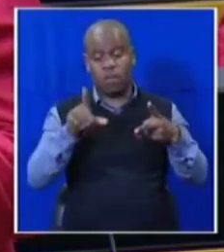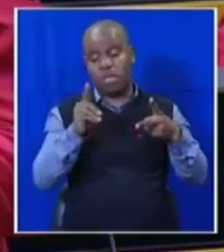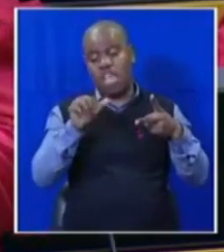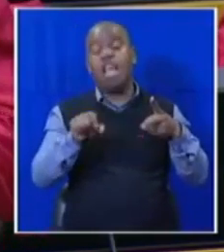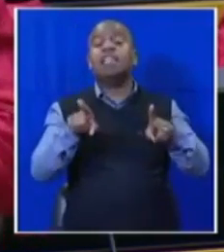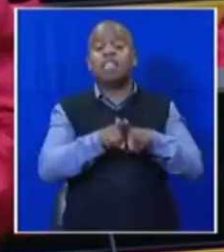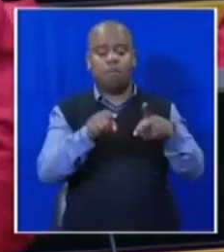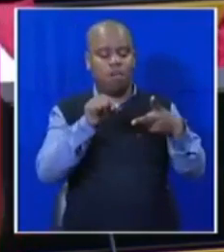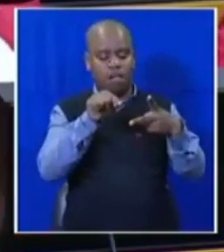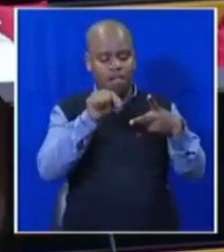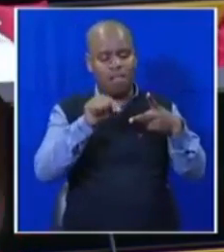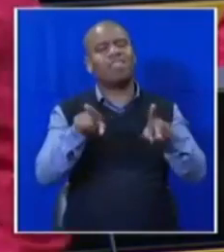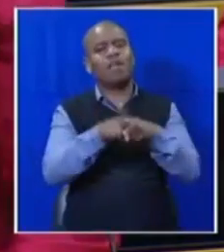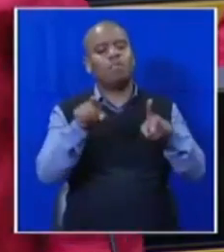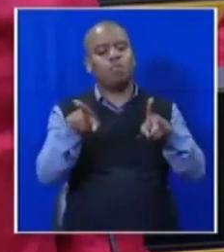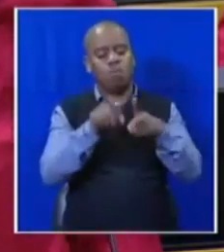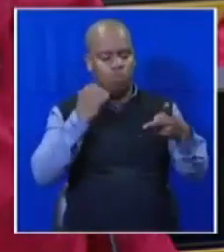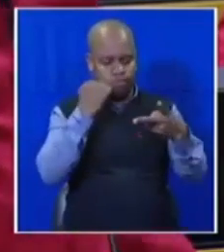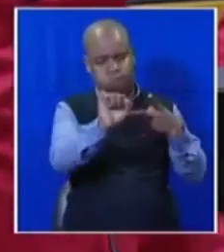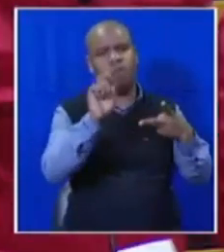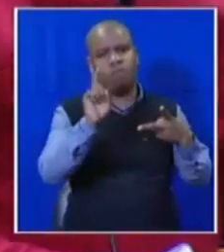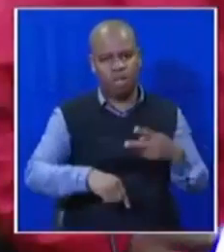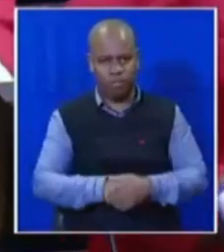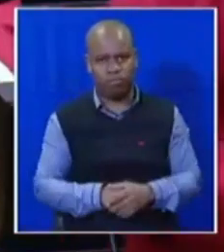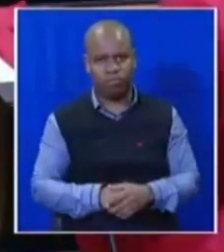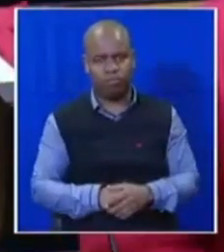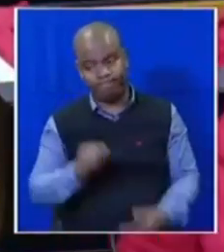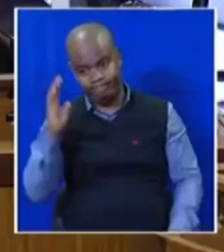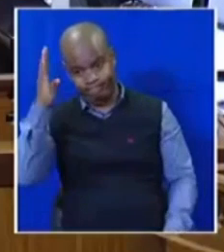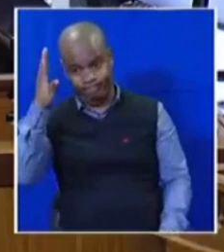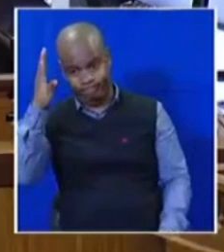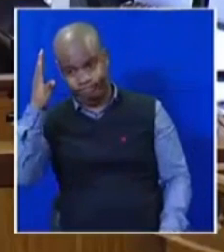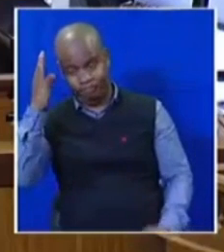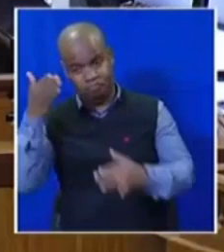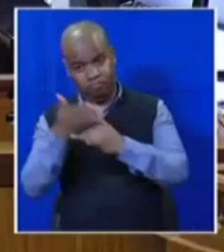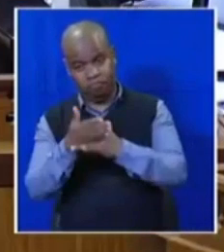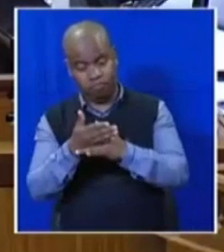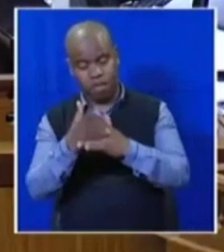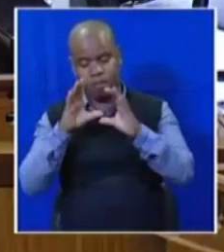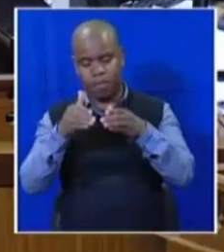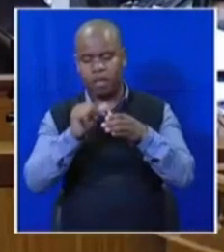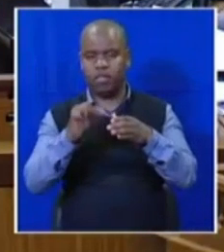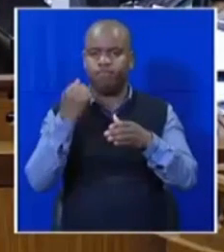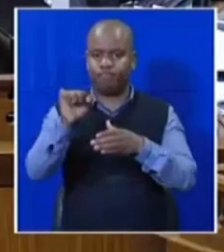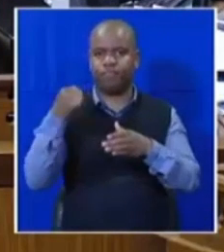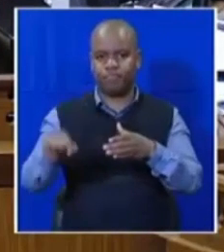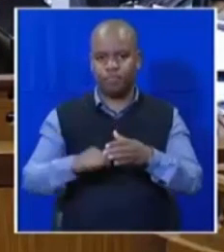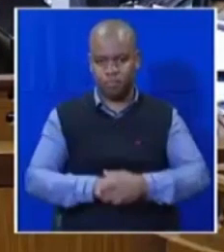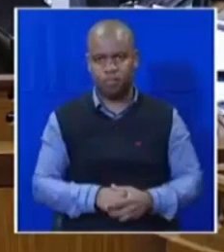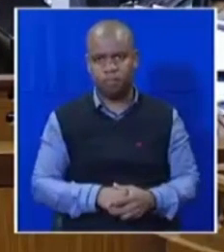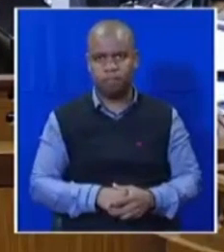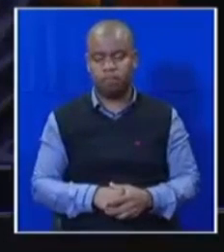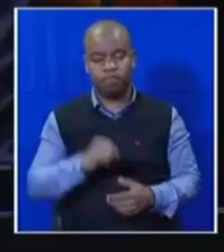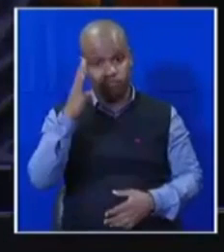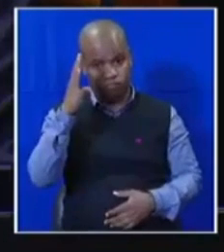in Nelson Mandela. Thank you. If there are no objections, I put the motion. ANC objects, Chair. Okay. Deputy